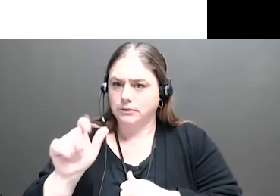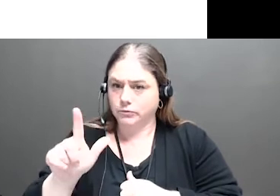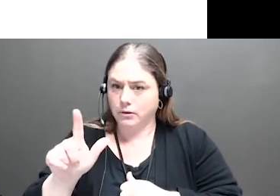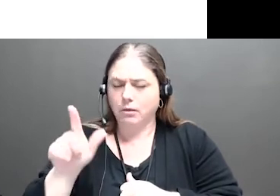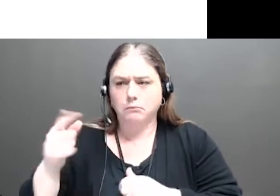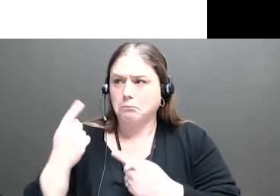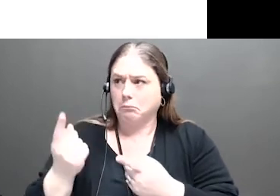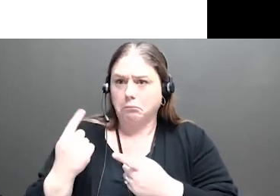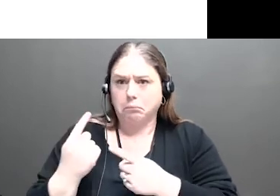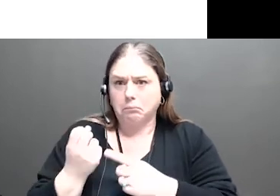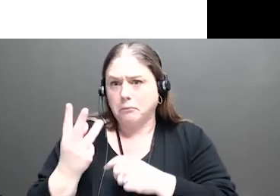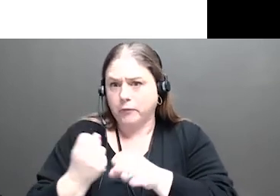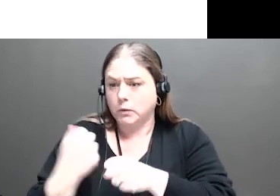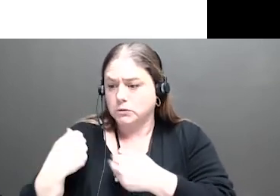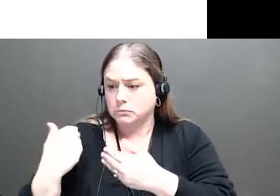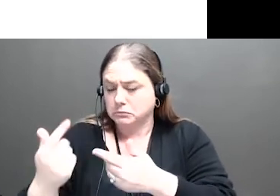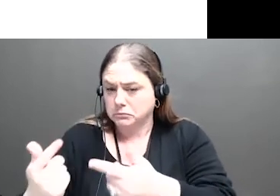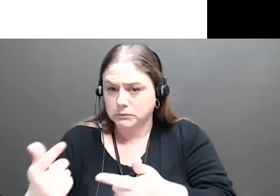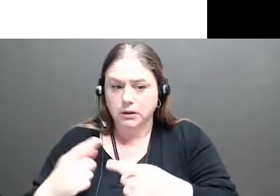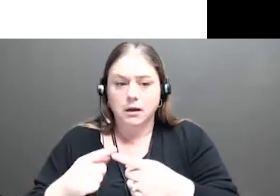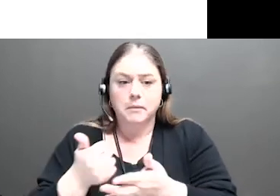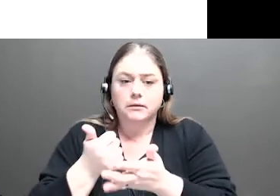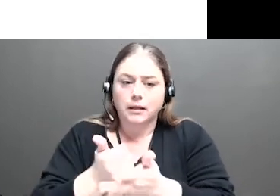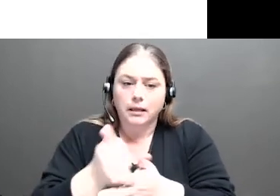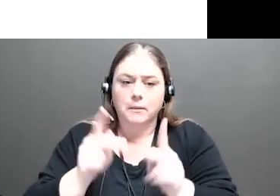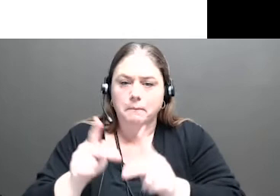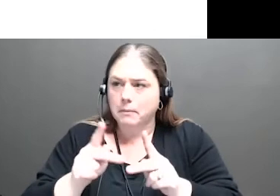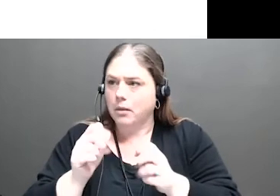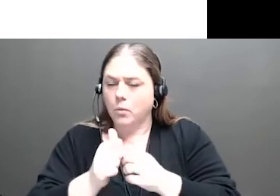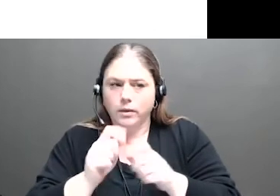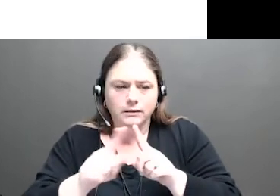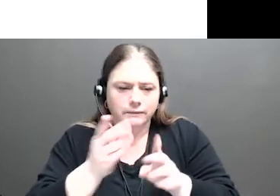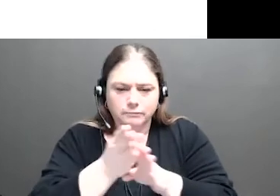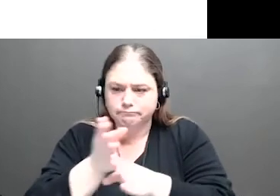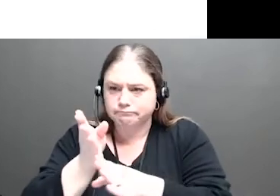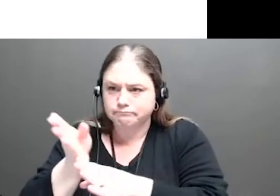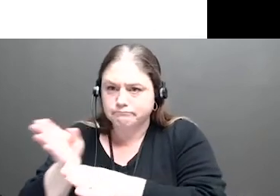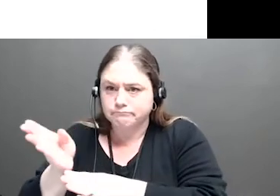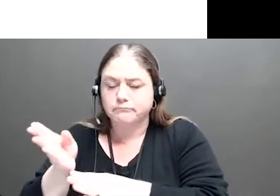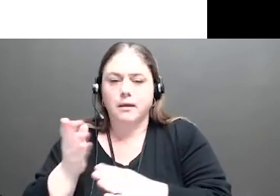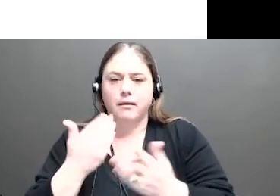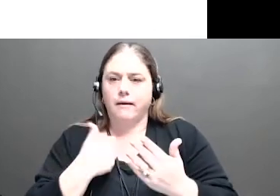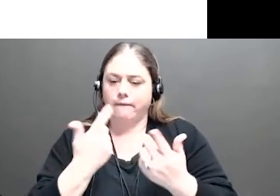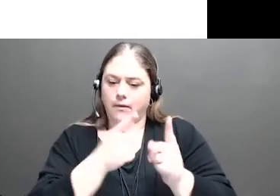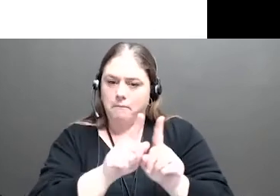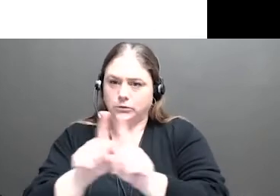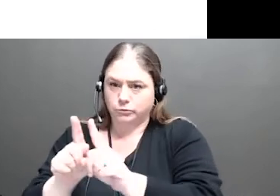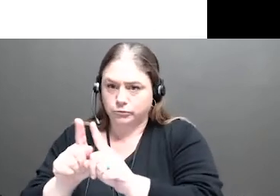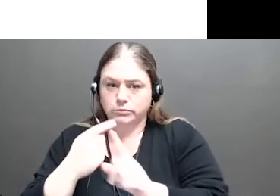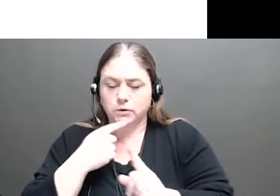pairing job seekers with disabilities with professional mentors in the sectors that they're interested to work in. So while this